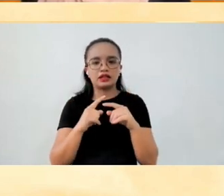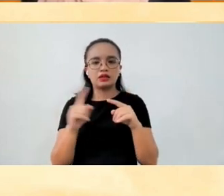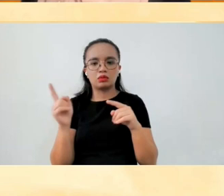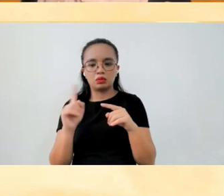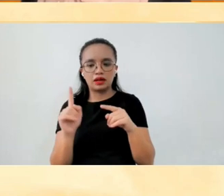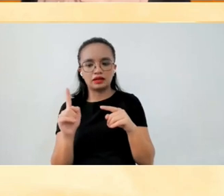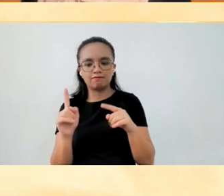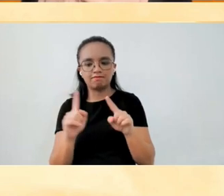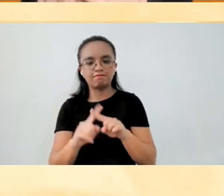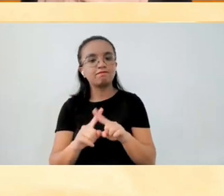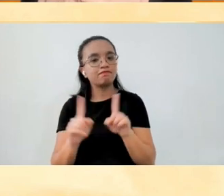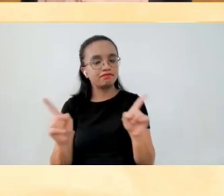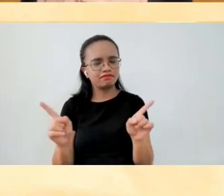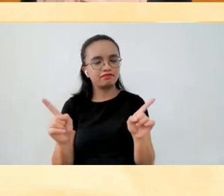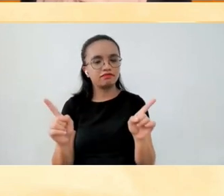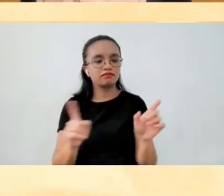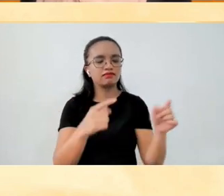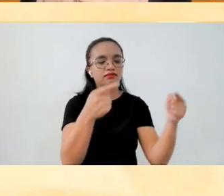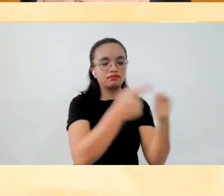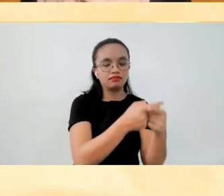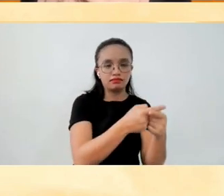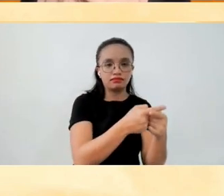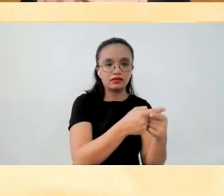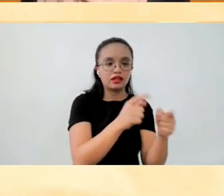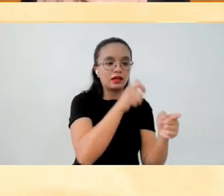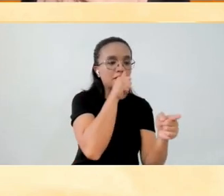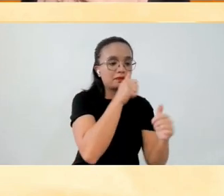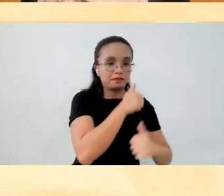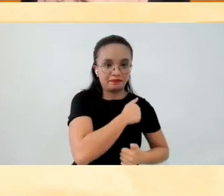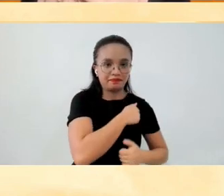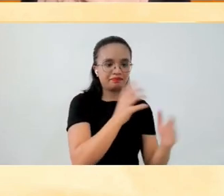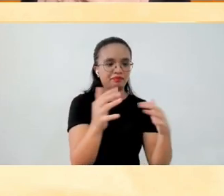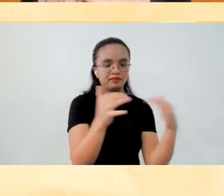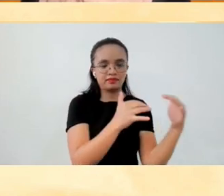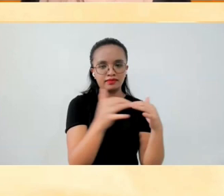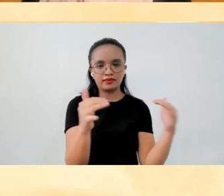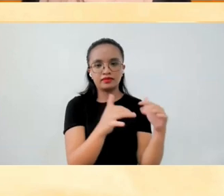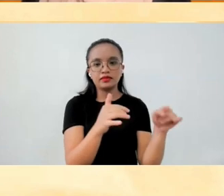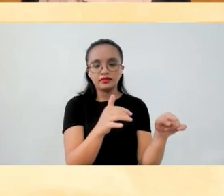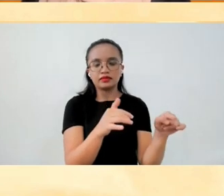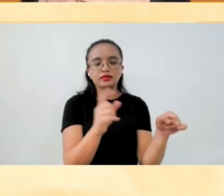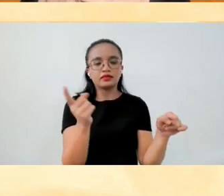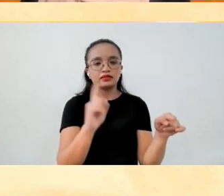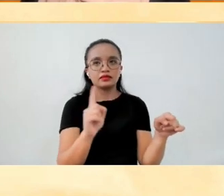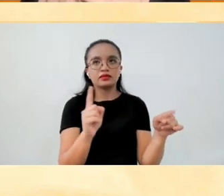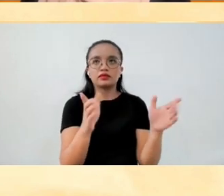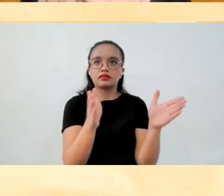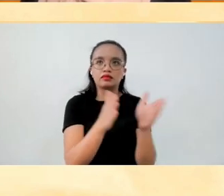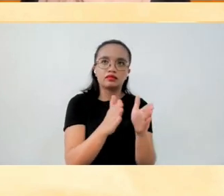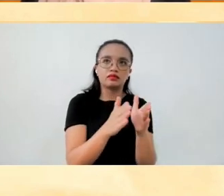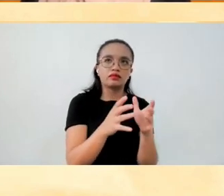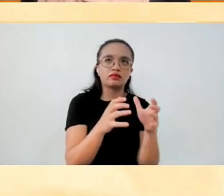between conflict, private armed groups, and the proliferation of small and light